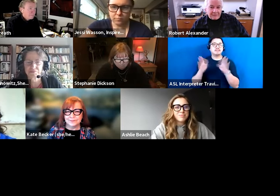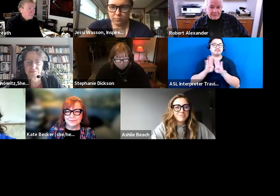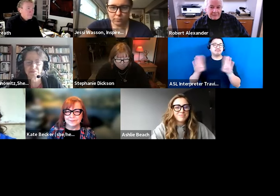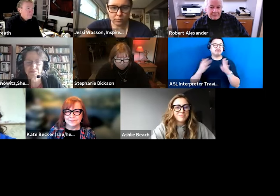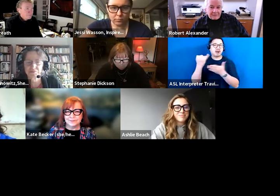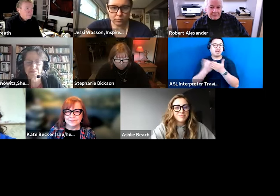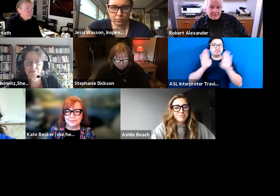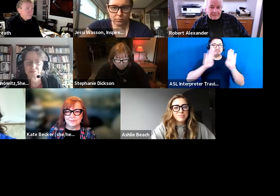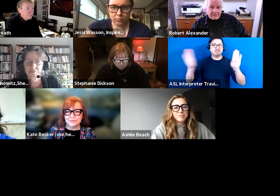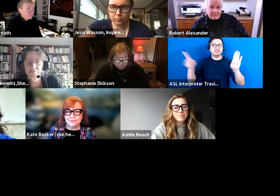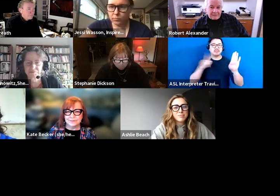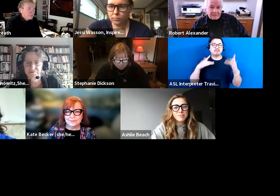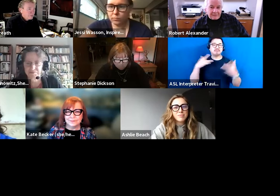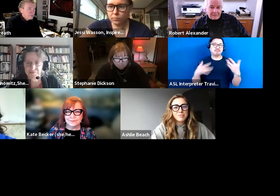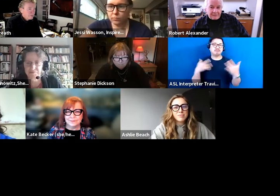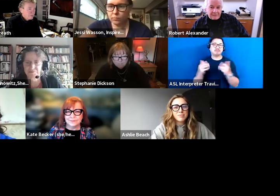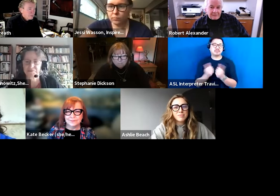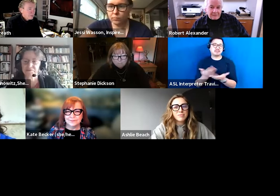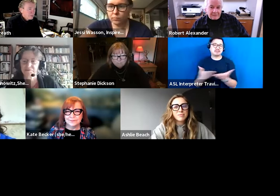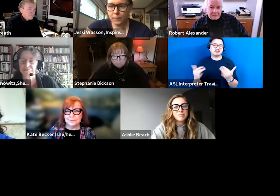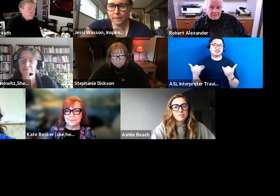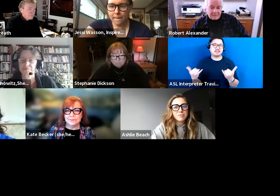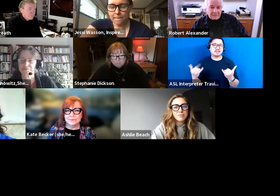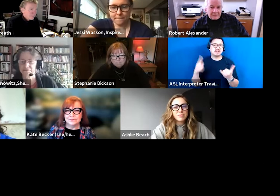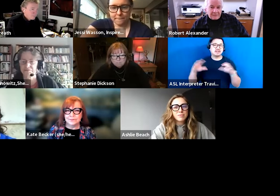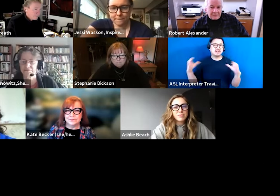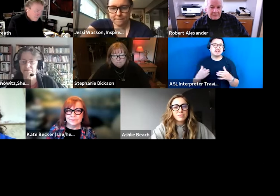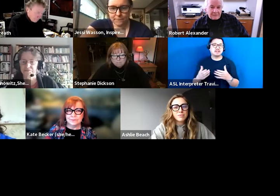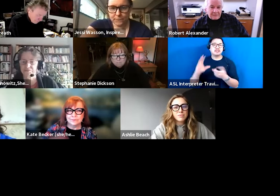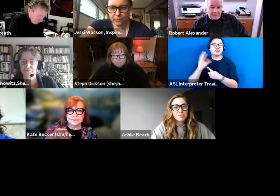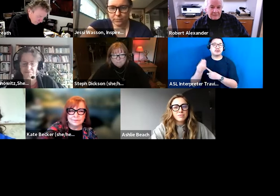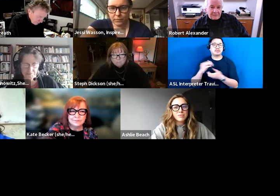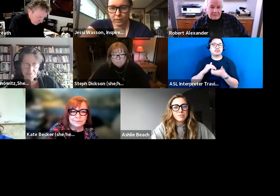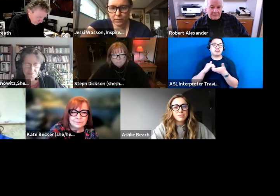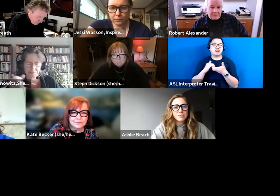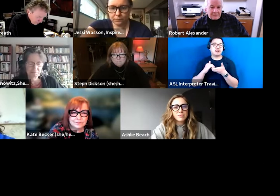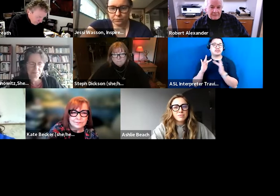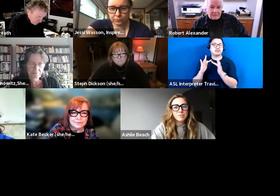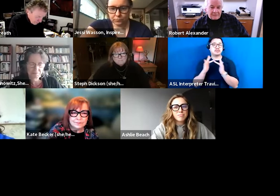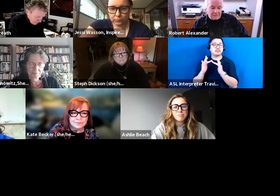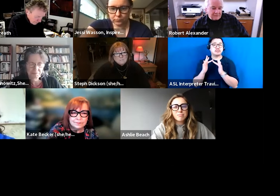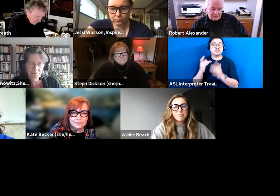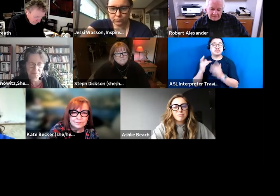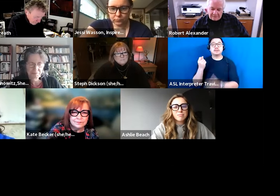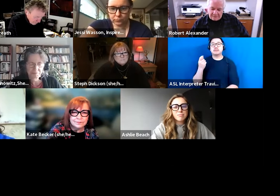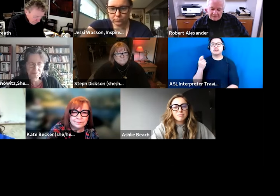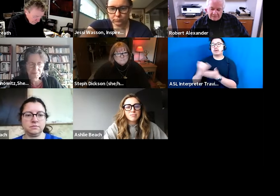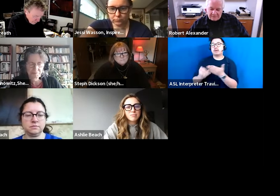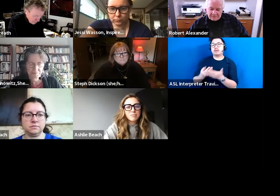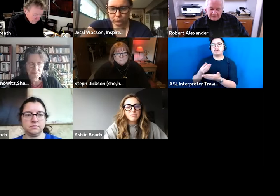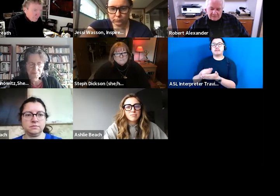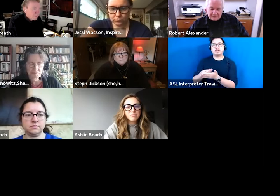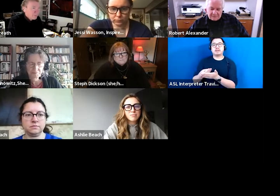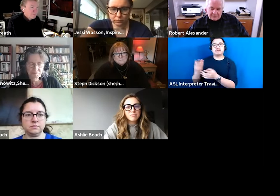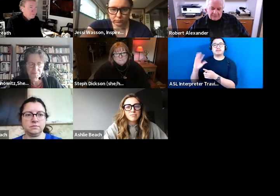And it is great to be among you this morning for today's convening of the Cultural Partners Network. ArtsFund's Cultural Partners are a